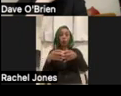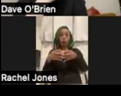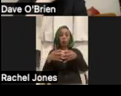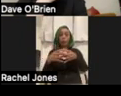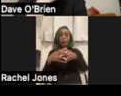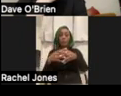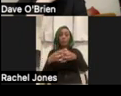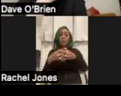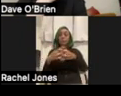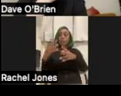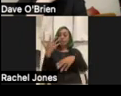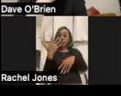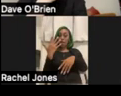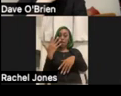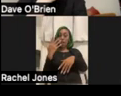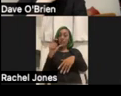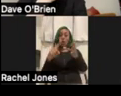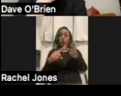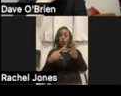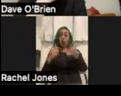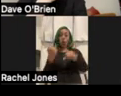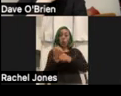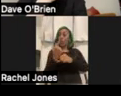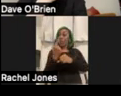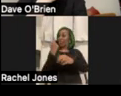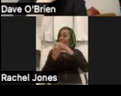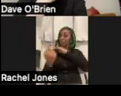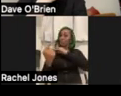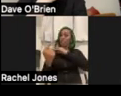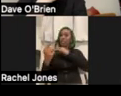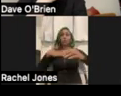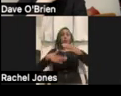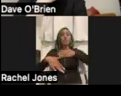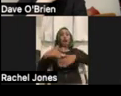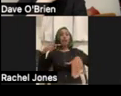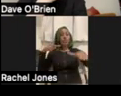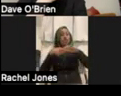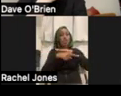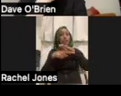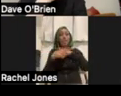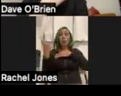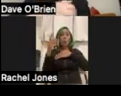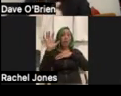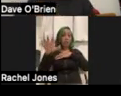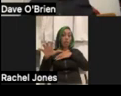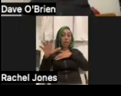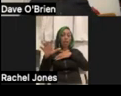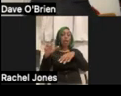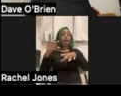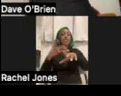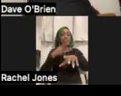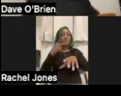co-researchers who are themselves survivors of trafficking, originally from the Philippines, and who are